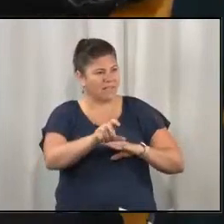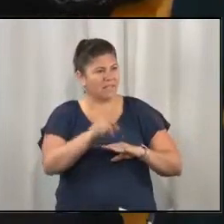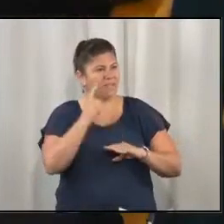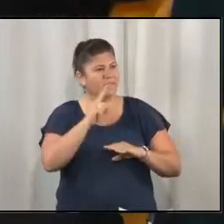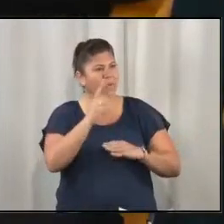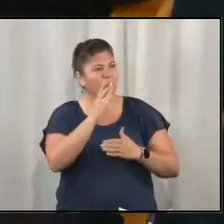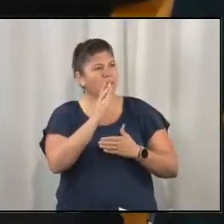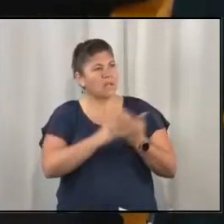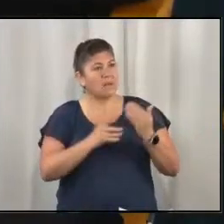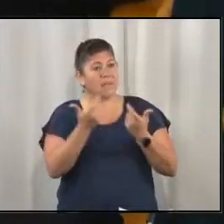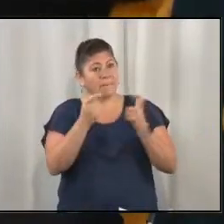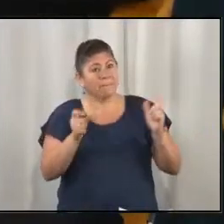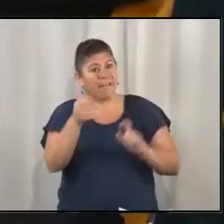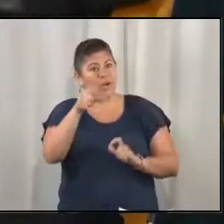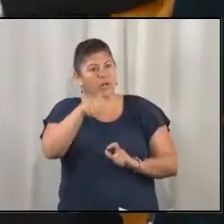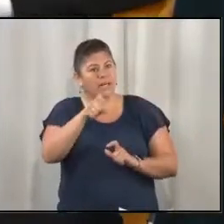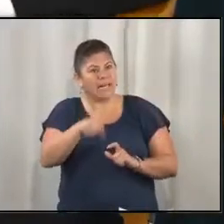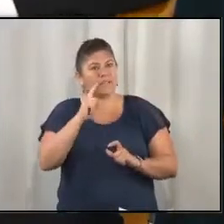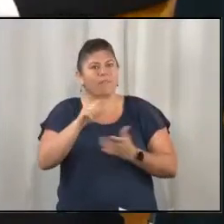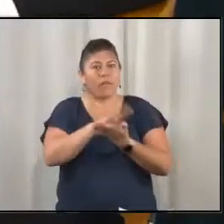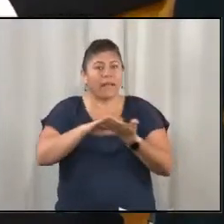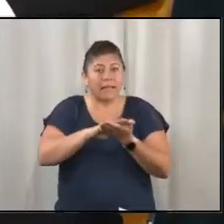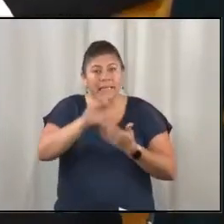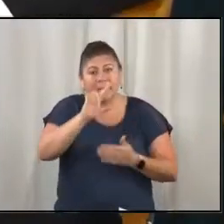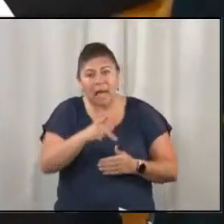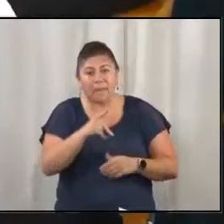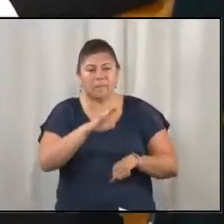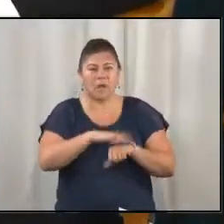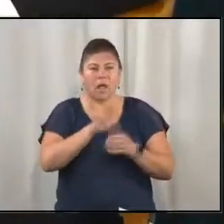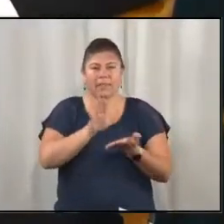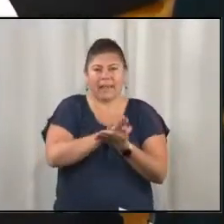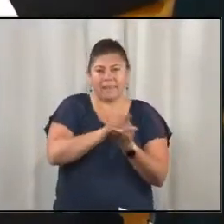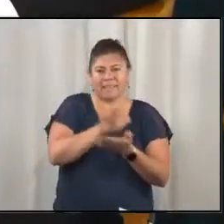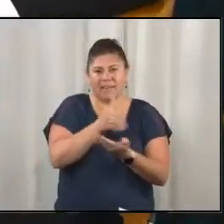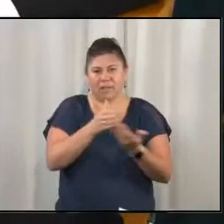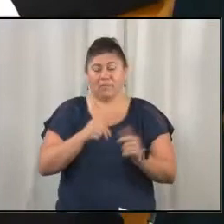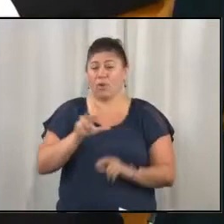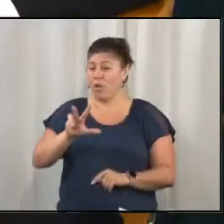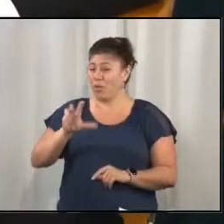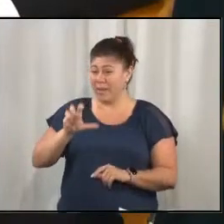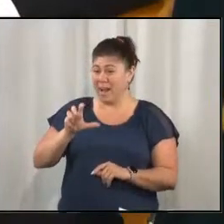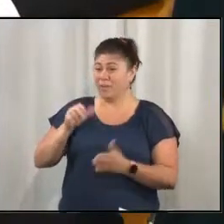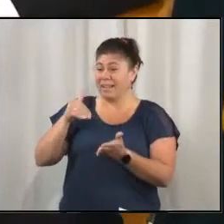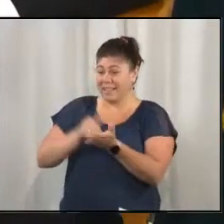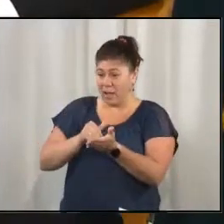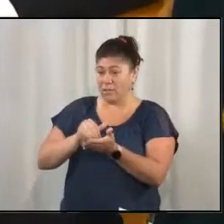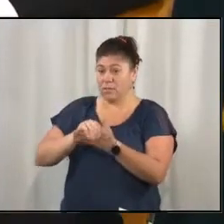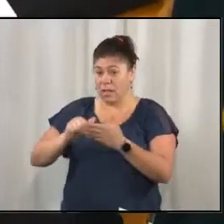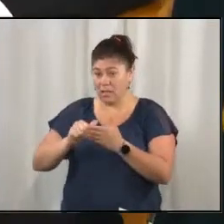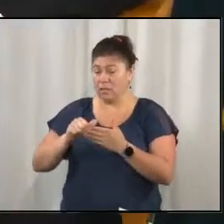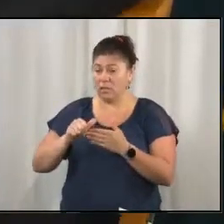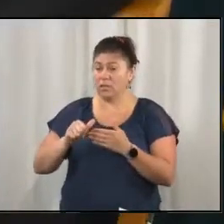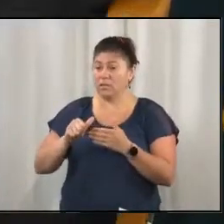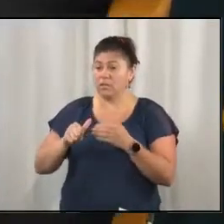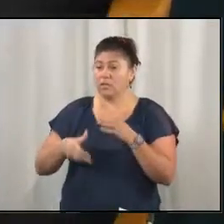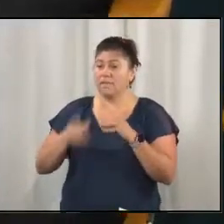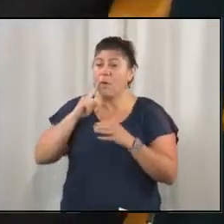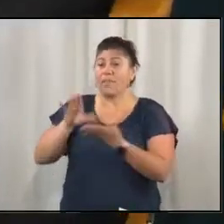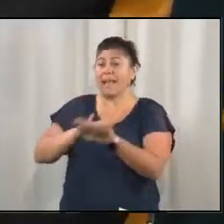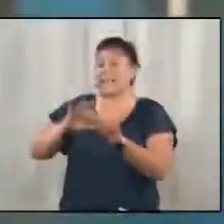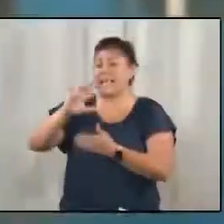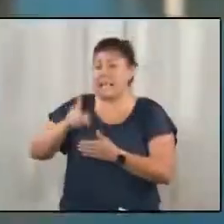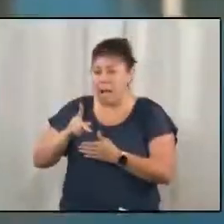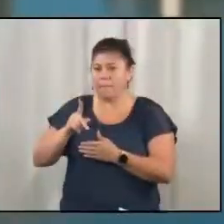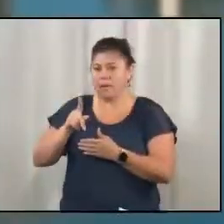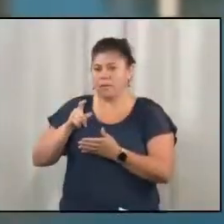large needs for large cleanups of encampments? Yeah, so $300,000 in additional cleanup costs. So we work as a